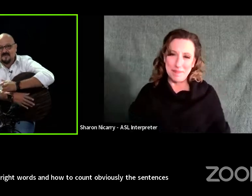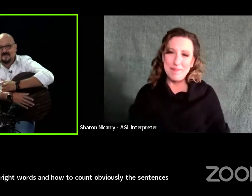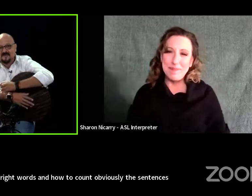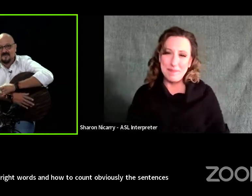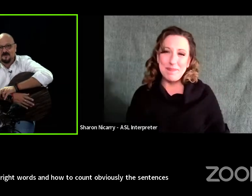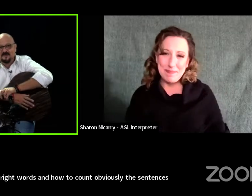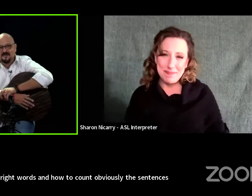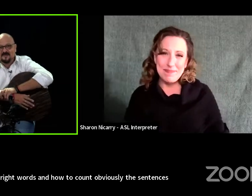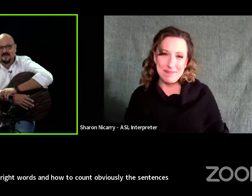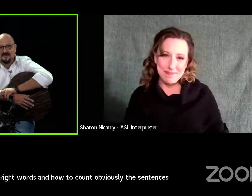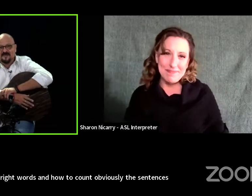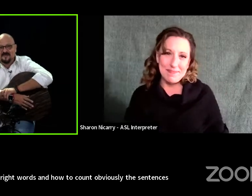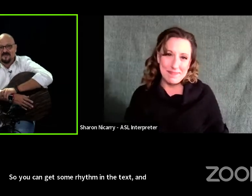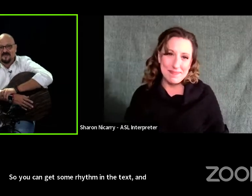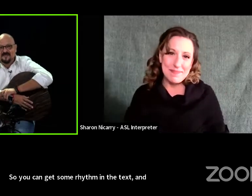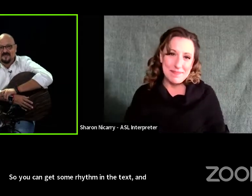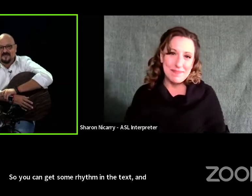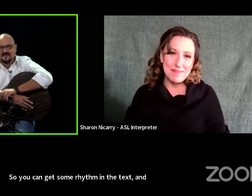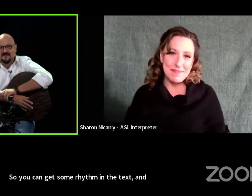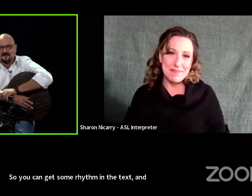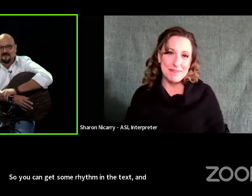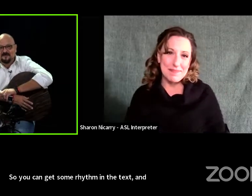And